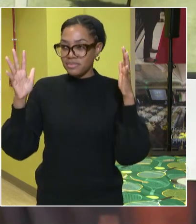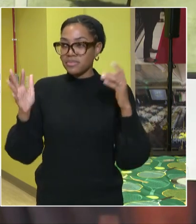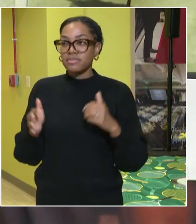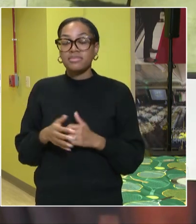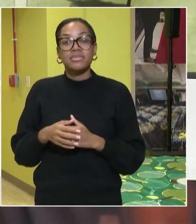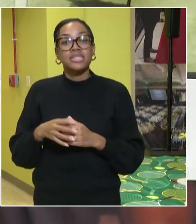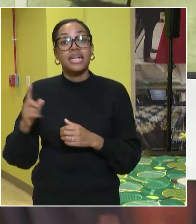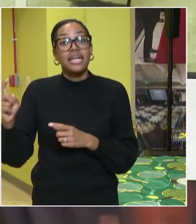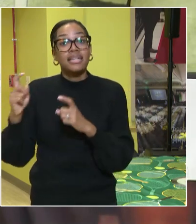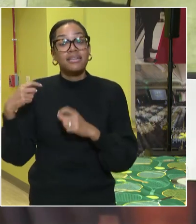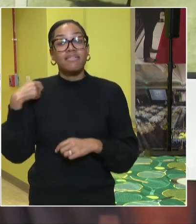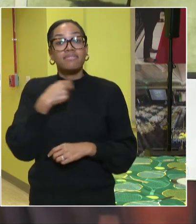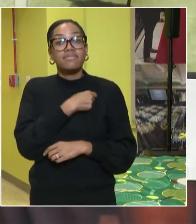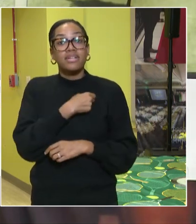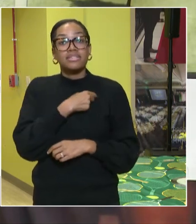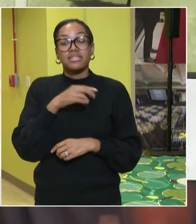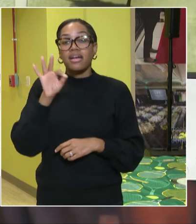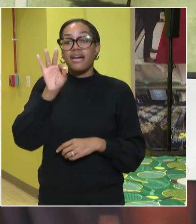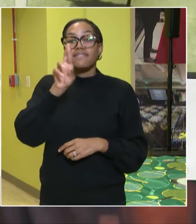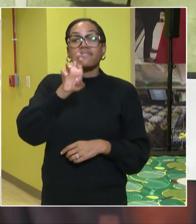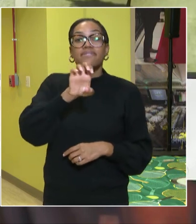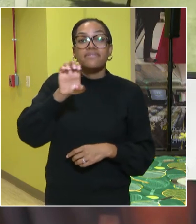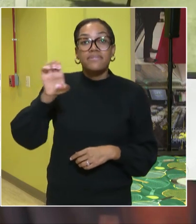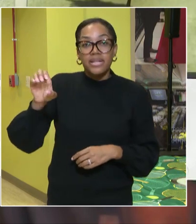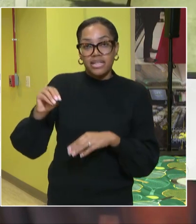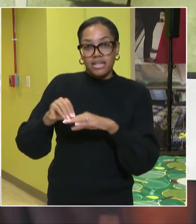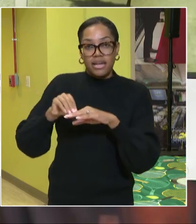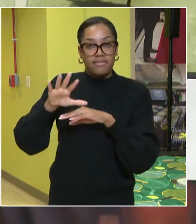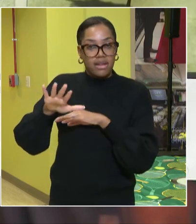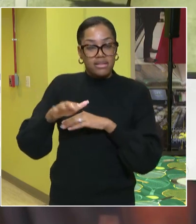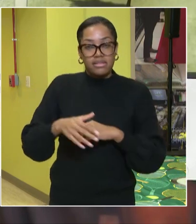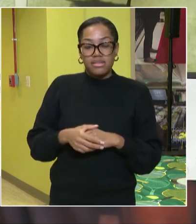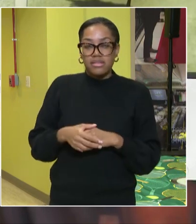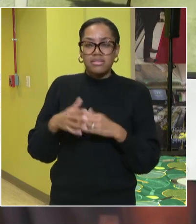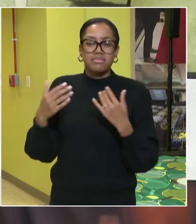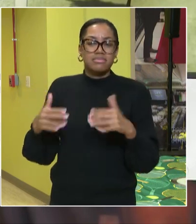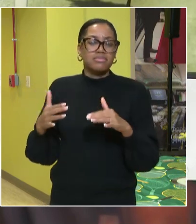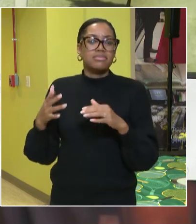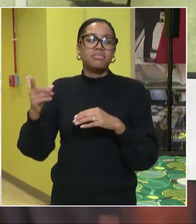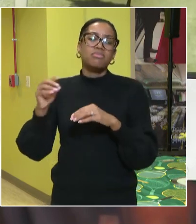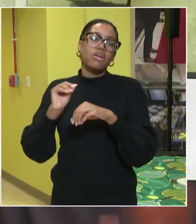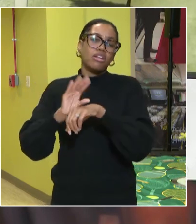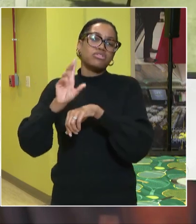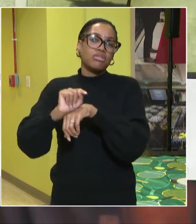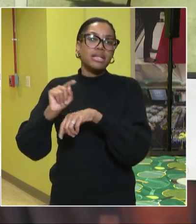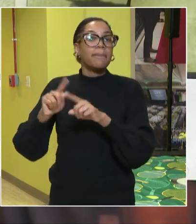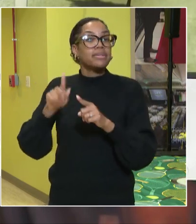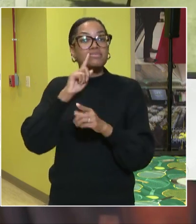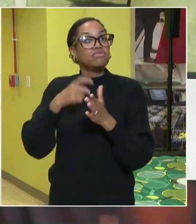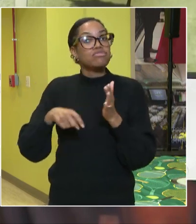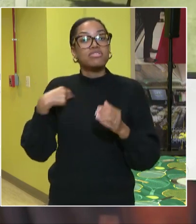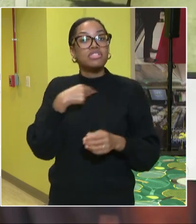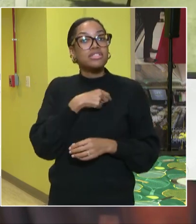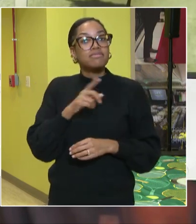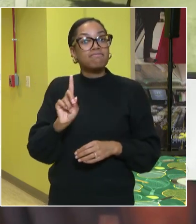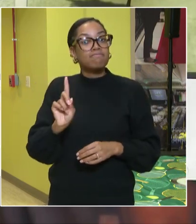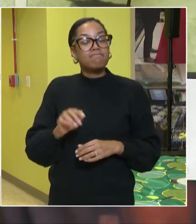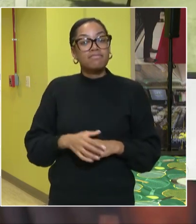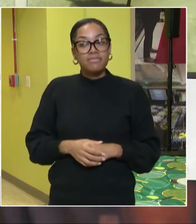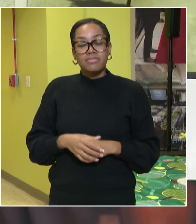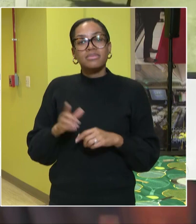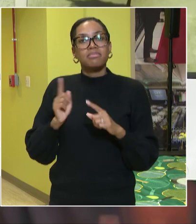They would give us free advice. I mean, you know, they were consultants, but they didn't charge us. But they're